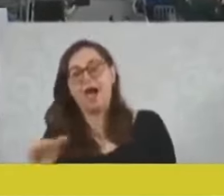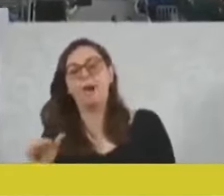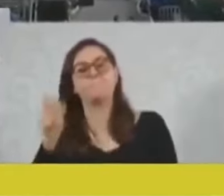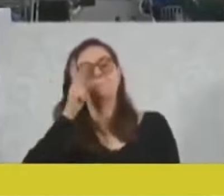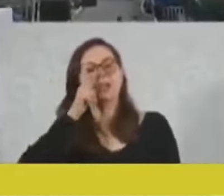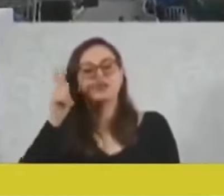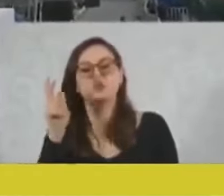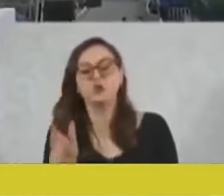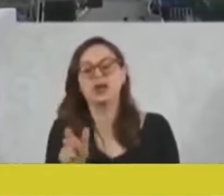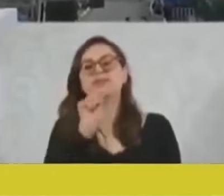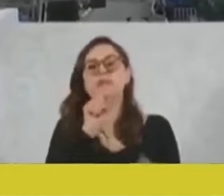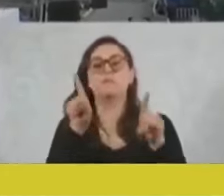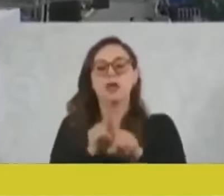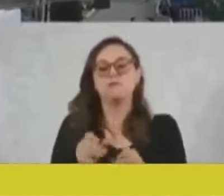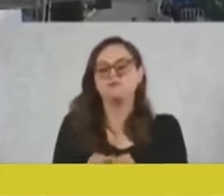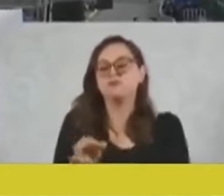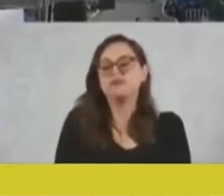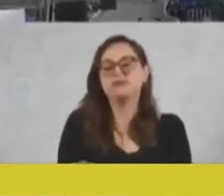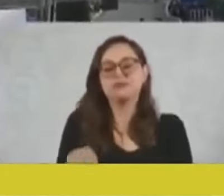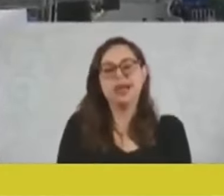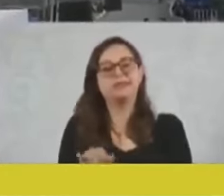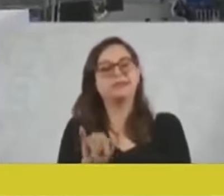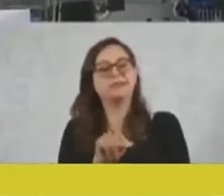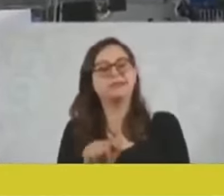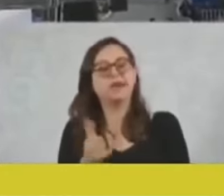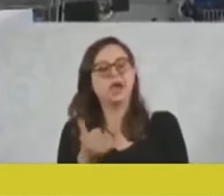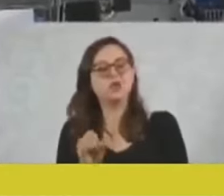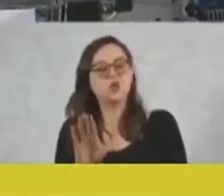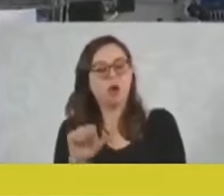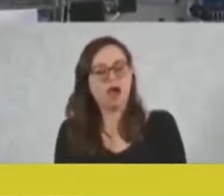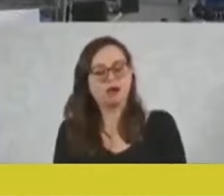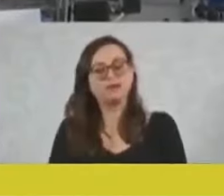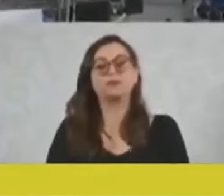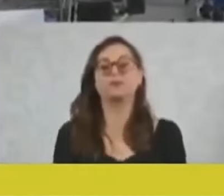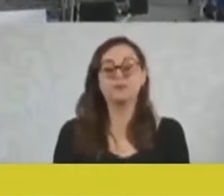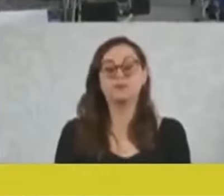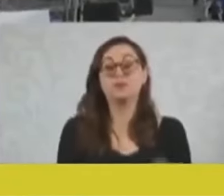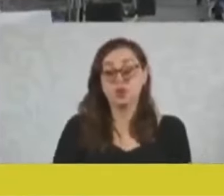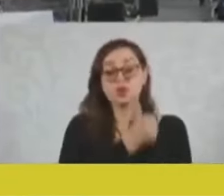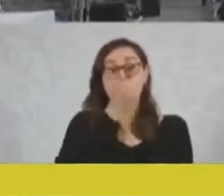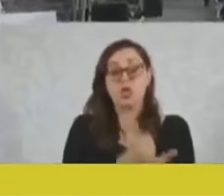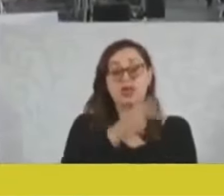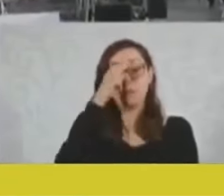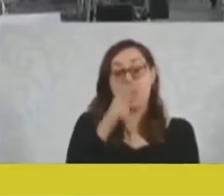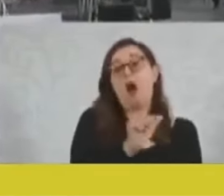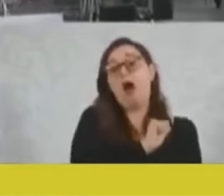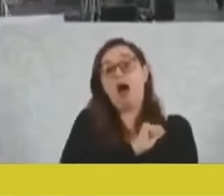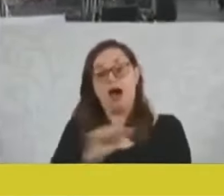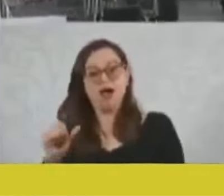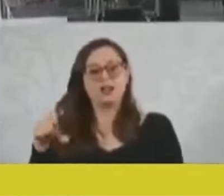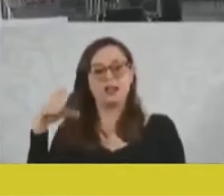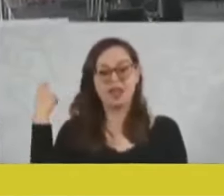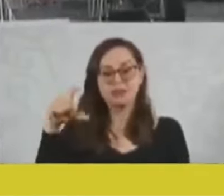IFA and Pachuca and Sayuca itineraries. We will also